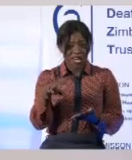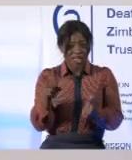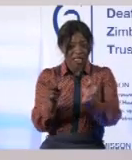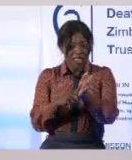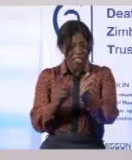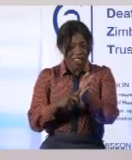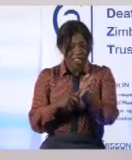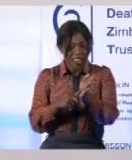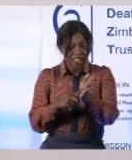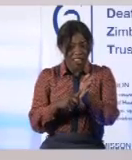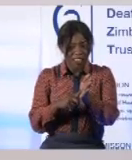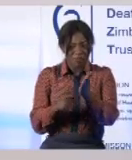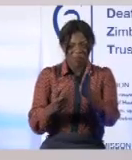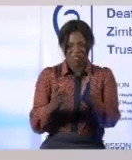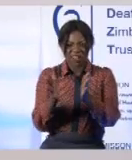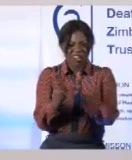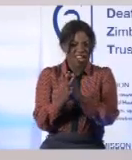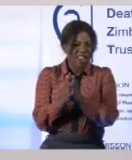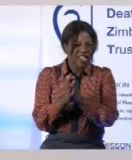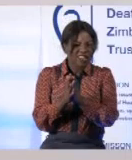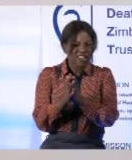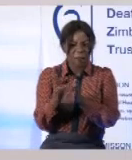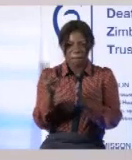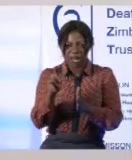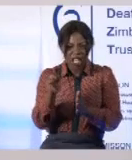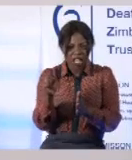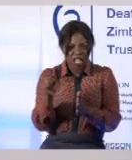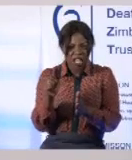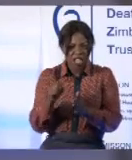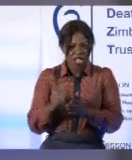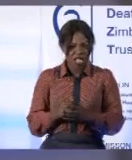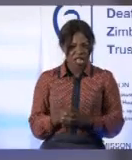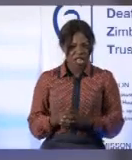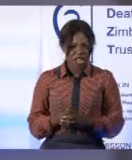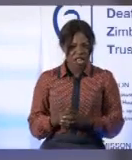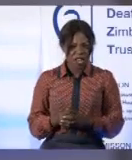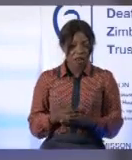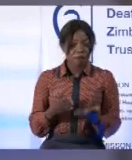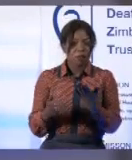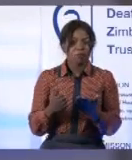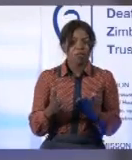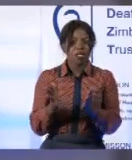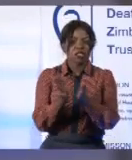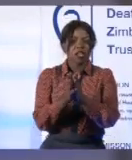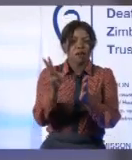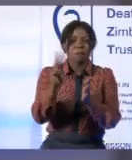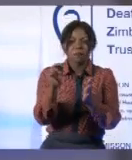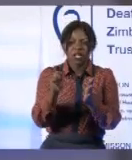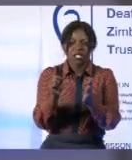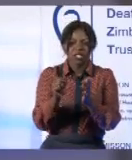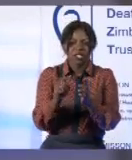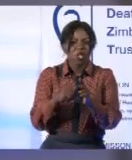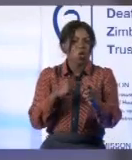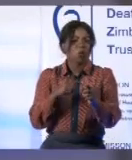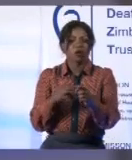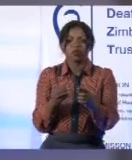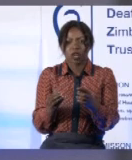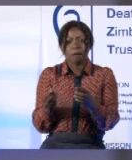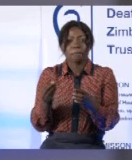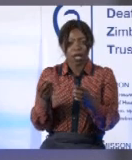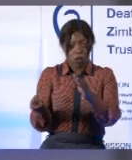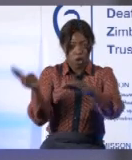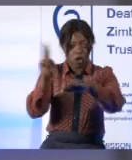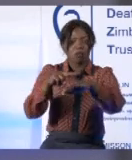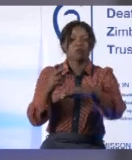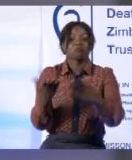than 10, 20, 15 minutes. Kanakatodarik is 10 minutes, Takatoe Ziramari. Just no get to